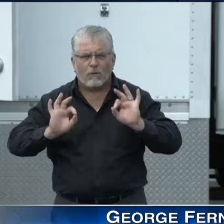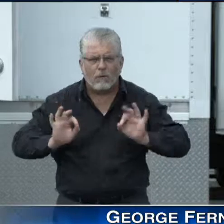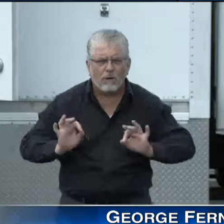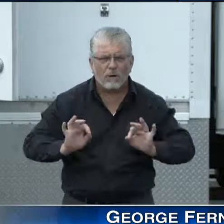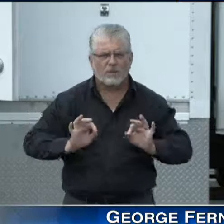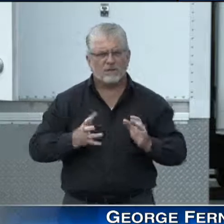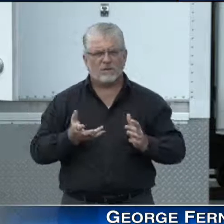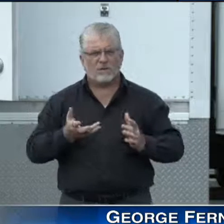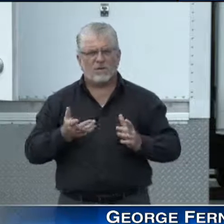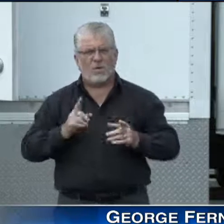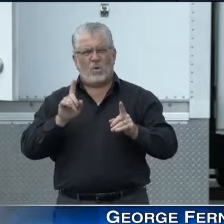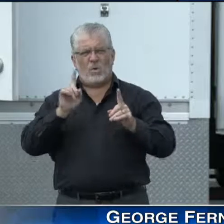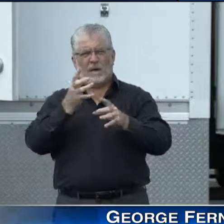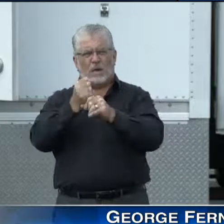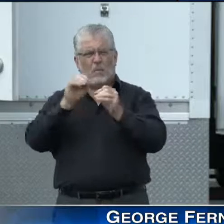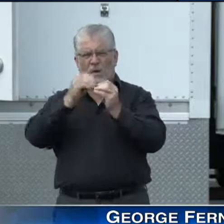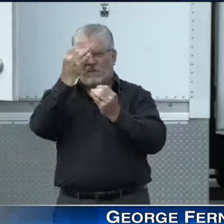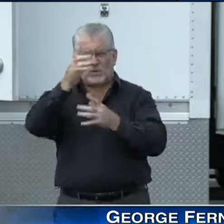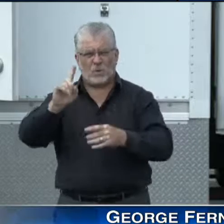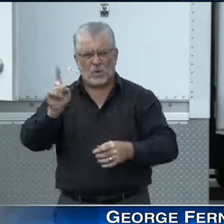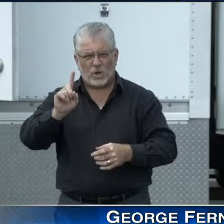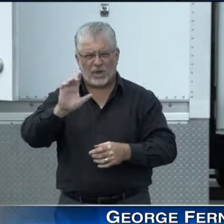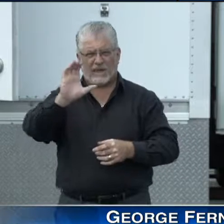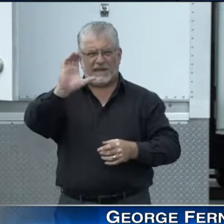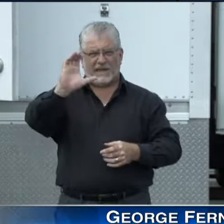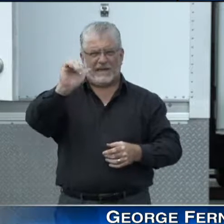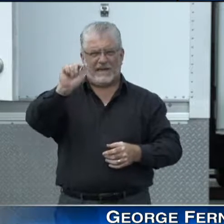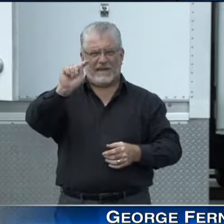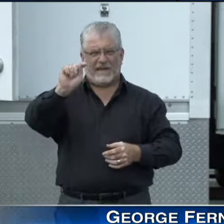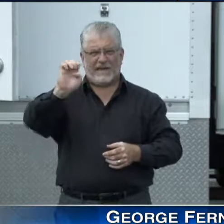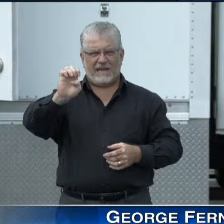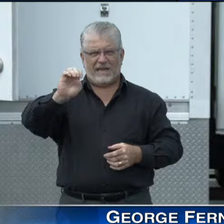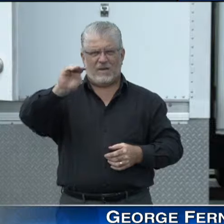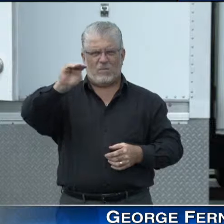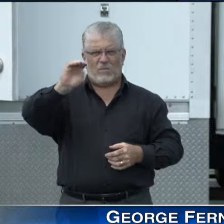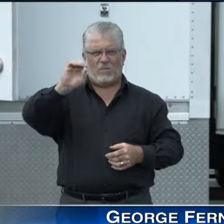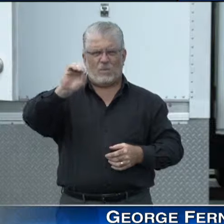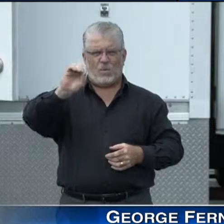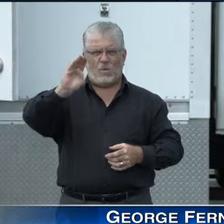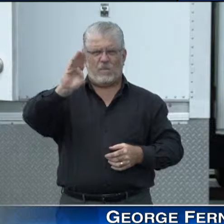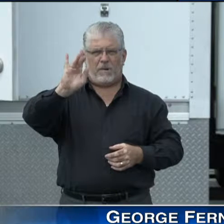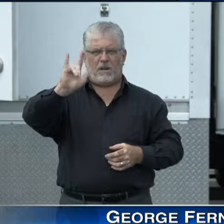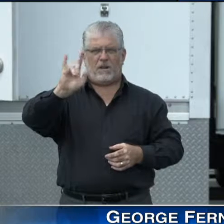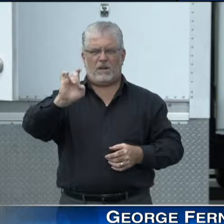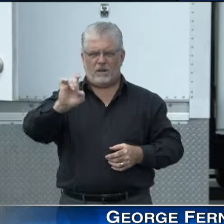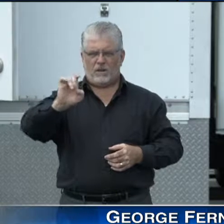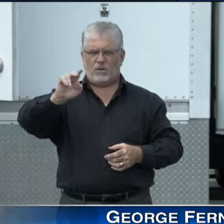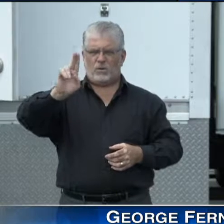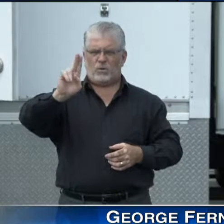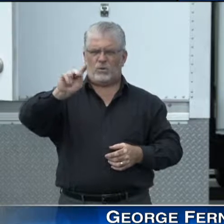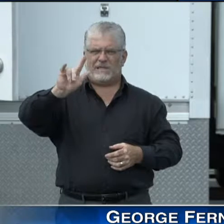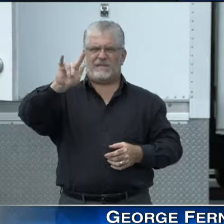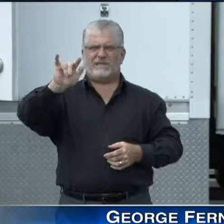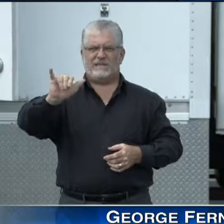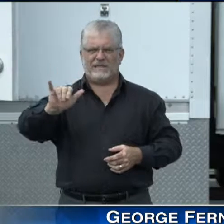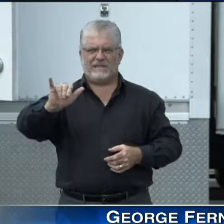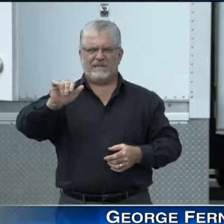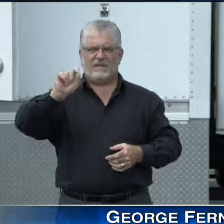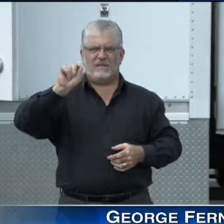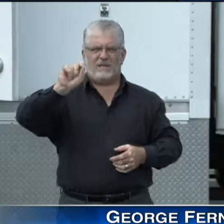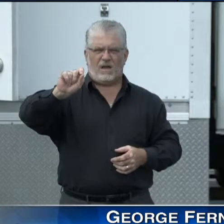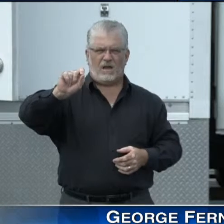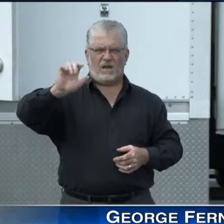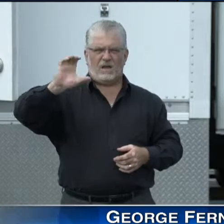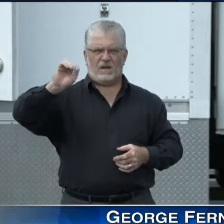katemobileunit.com. I wish to express my deepest gratitude to Secretary Levine, the Department of Health, our friends